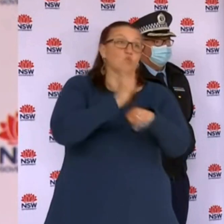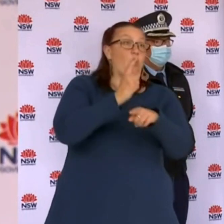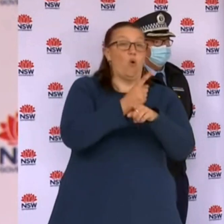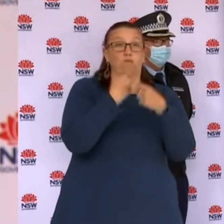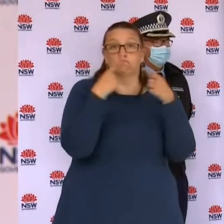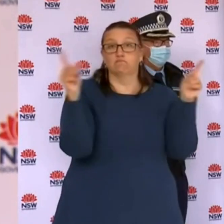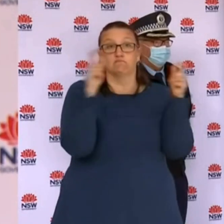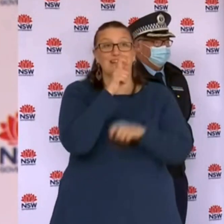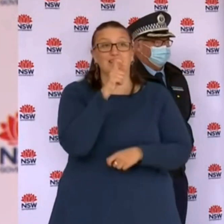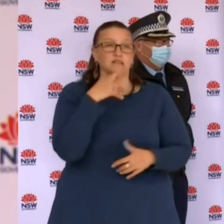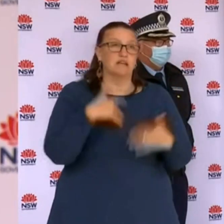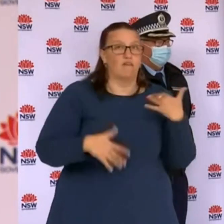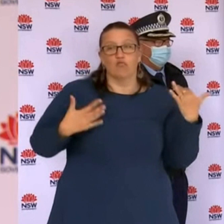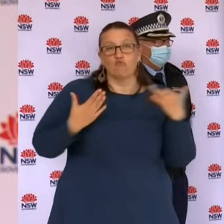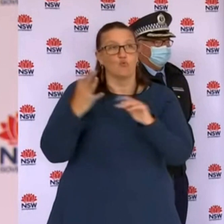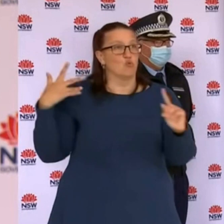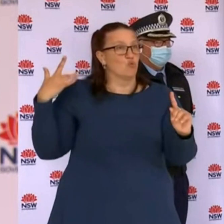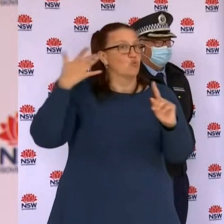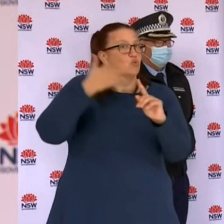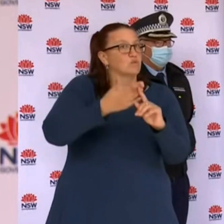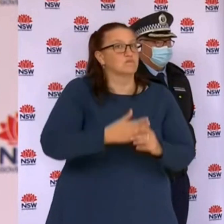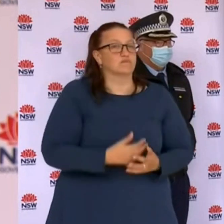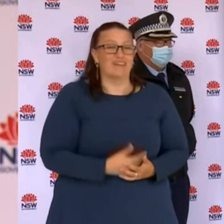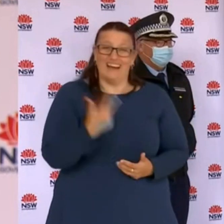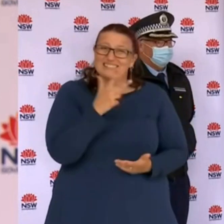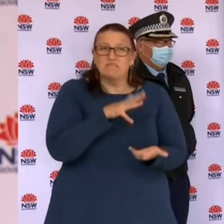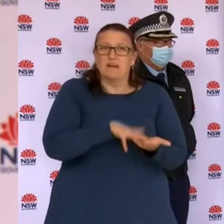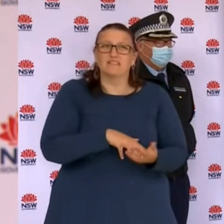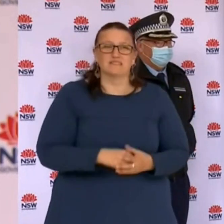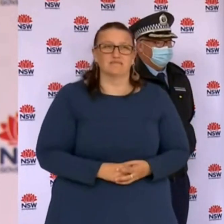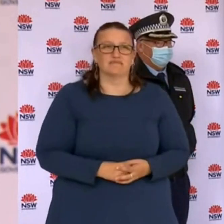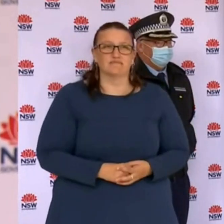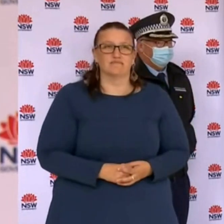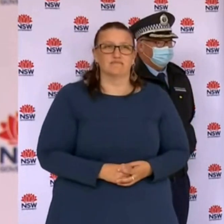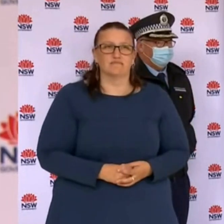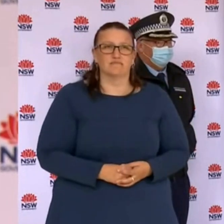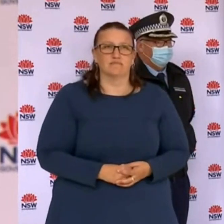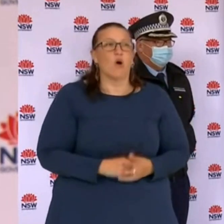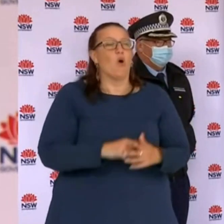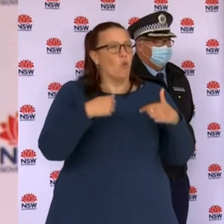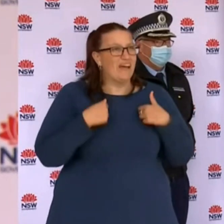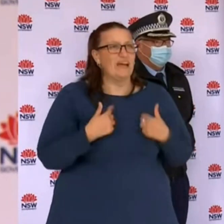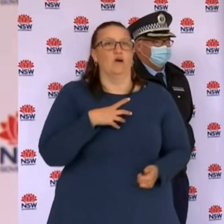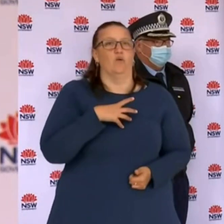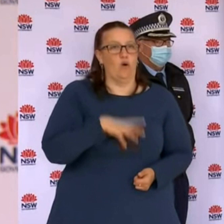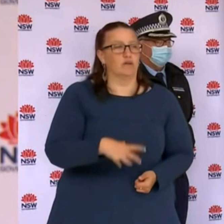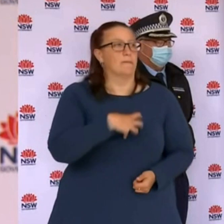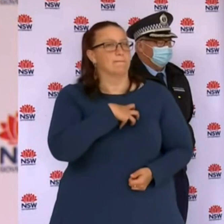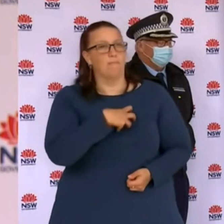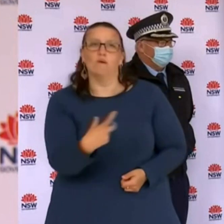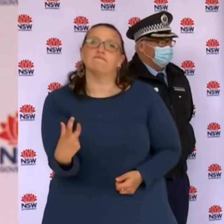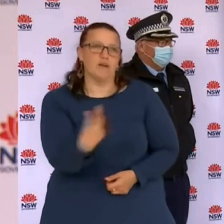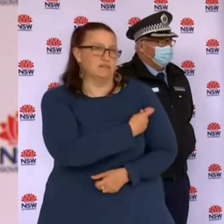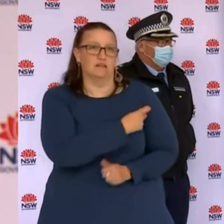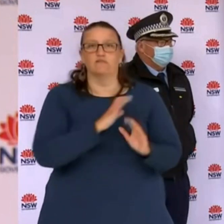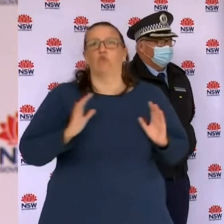pandemic. It all has to be in context, and the context clearly is that we would like to have more vaccines, and we have to